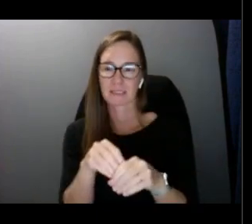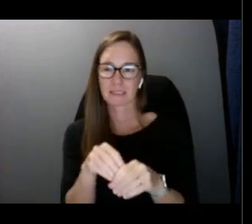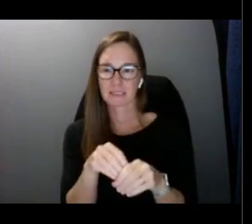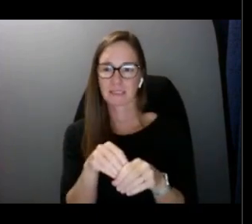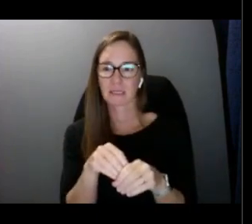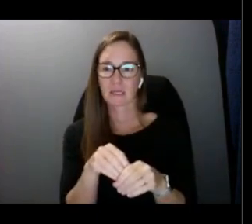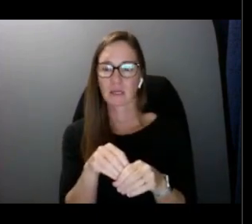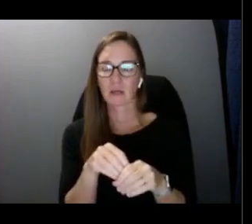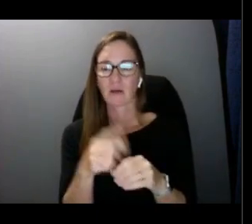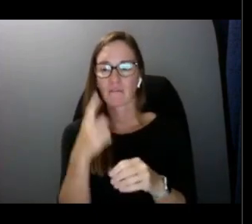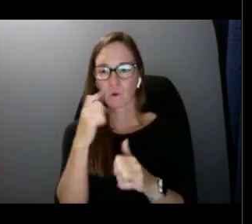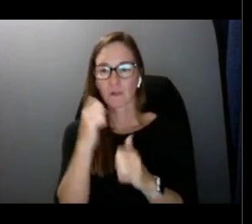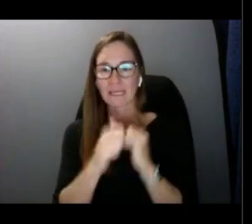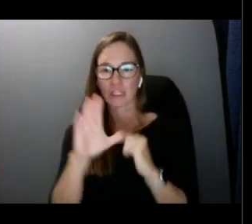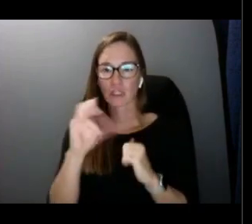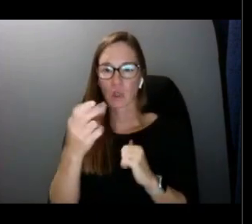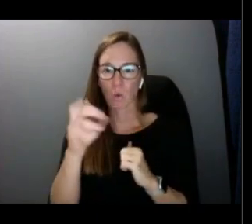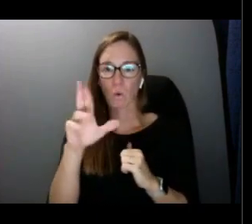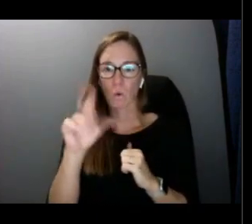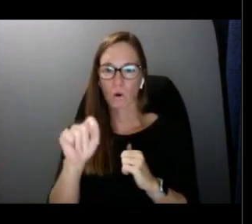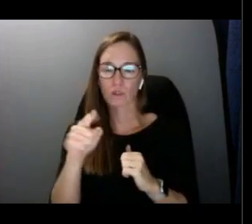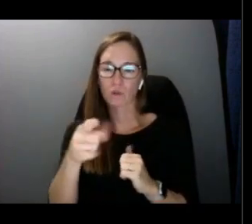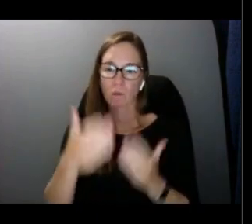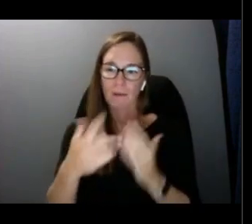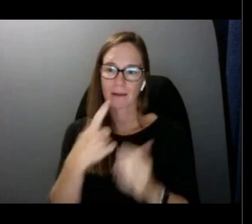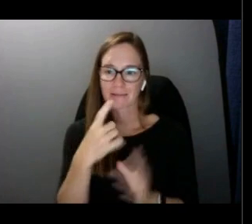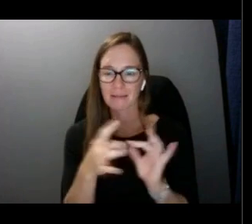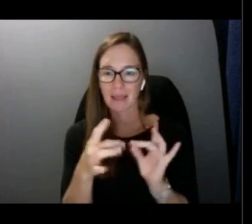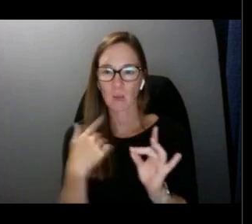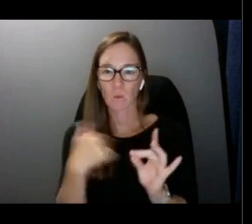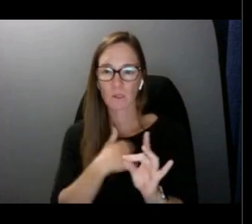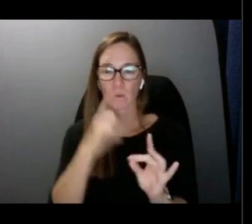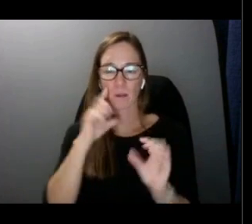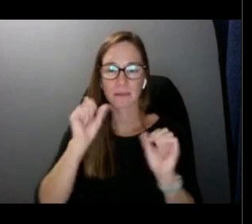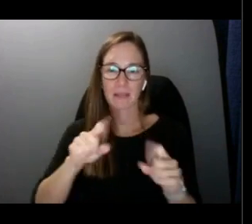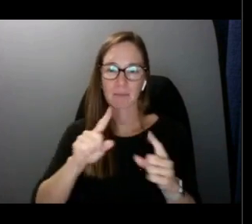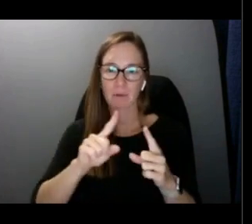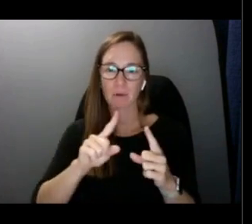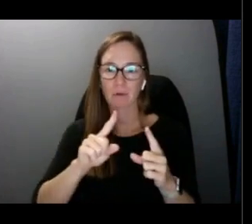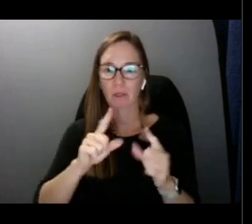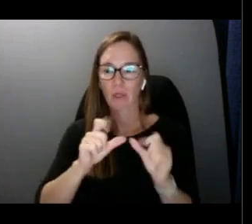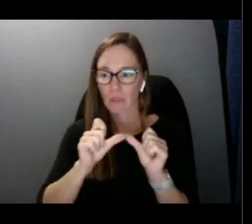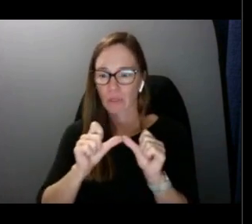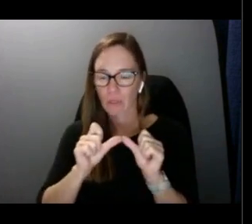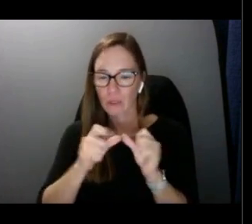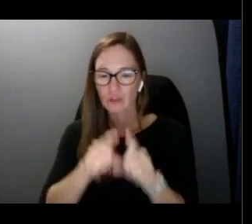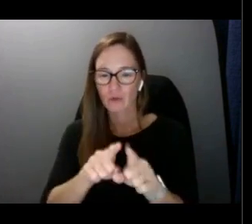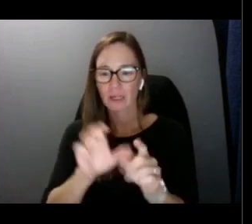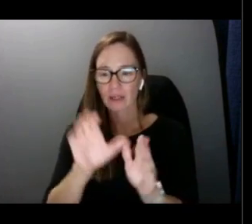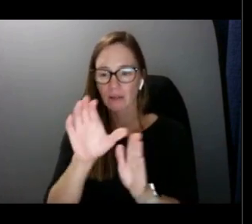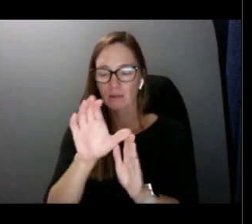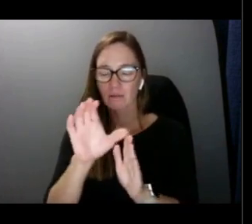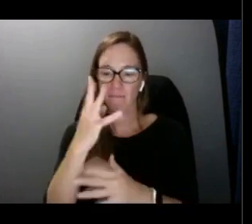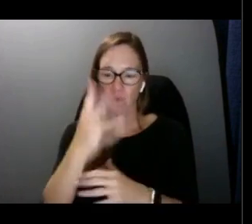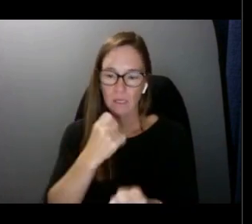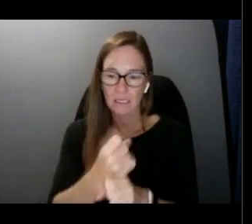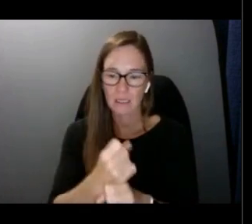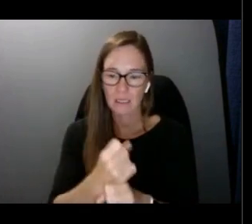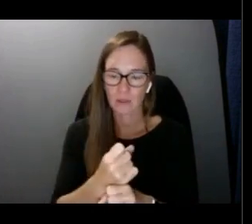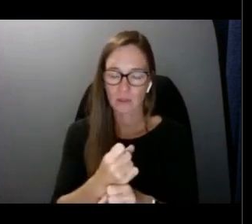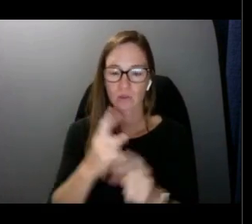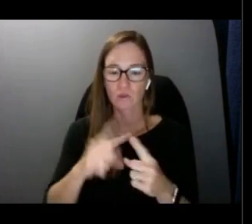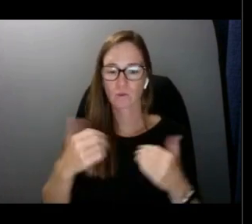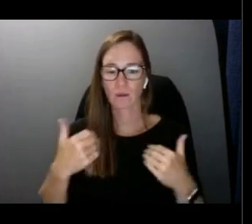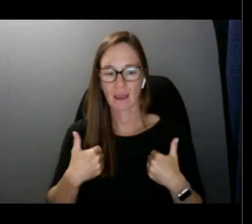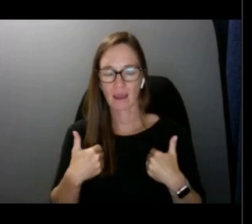per cohort. So you might say we're going to be able over the course of 4 years to